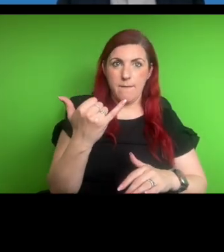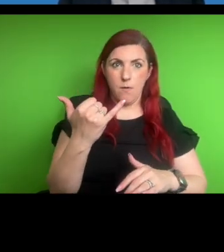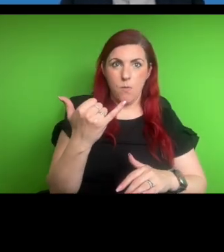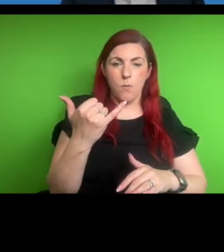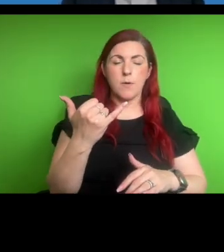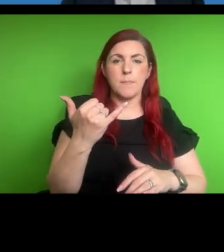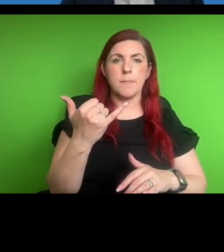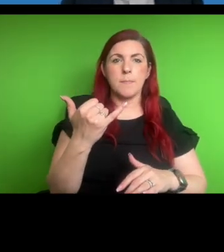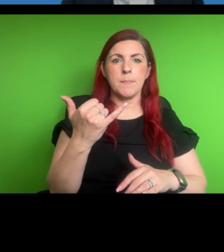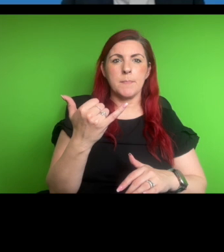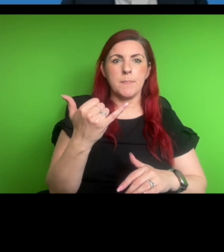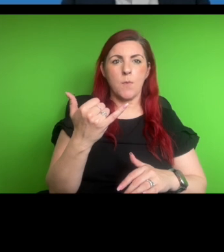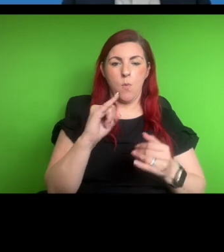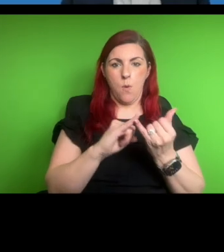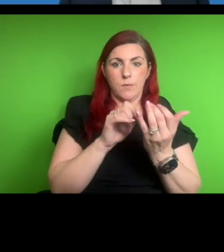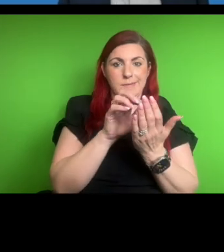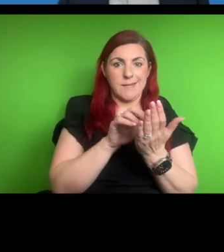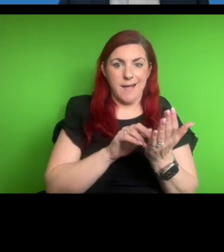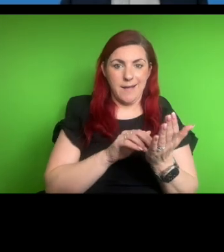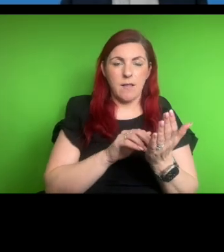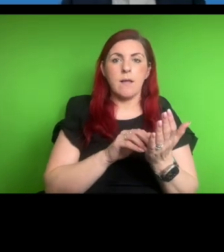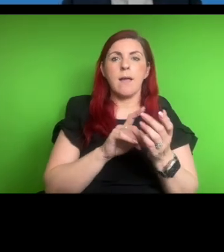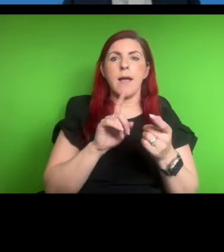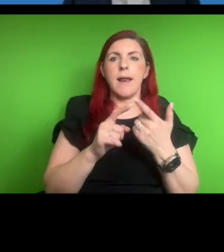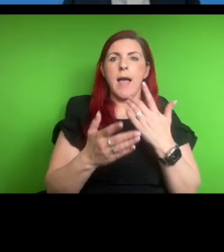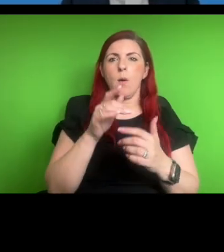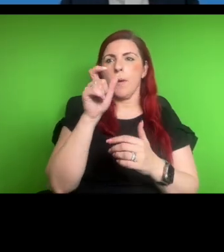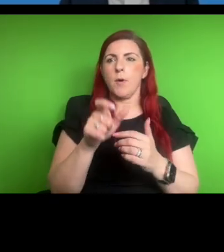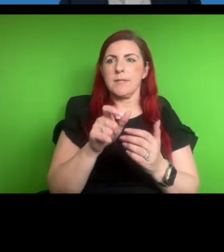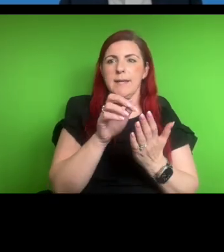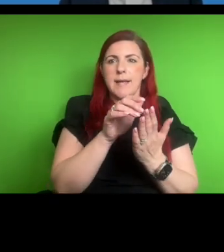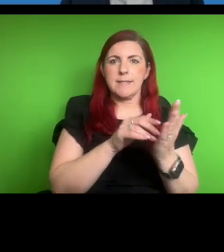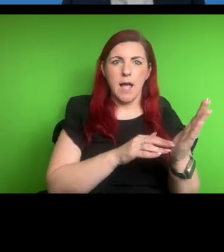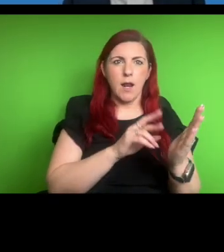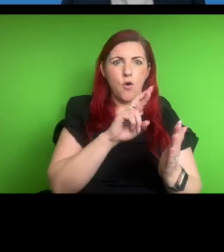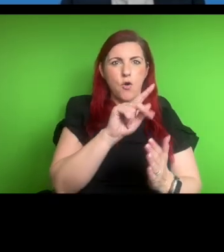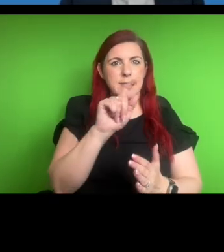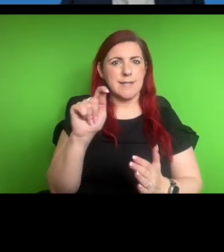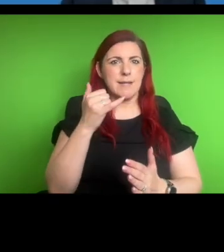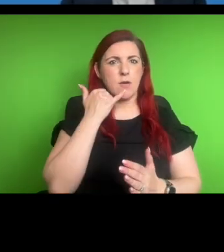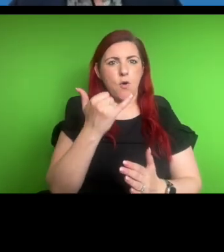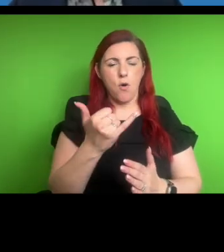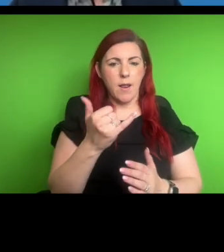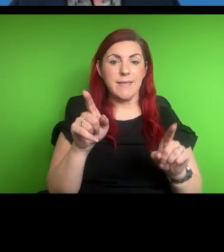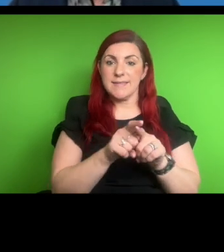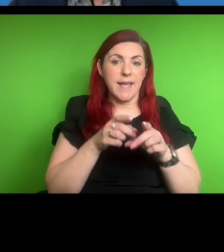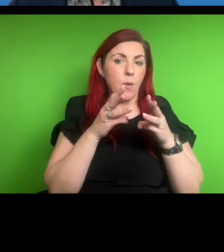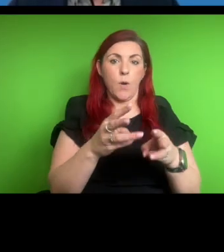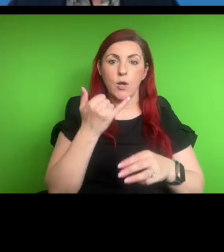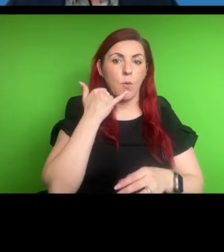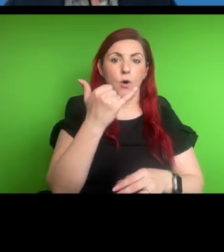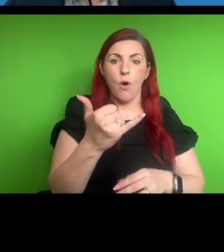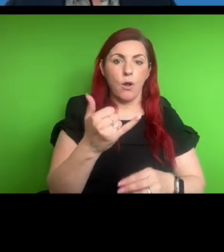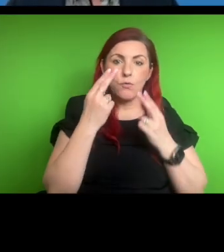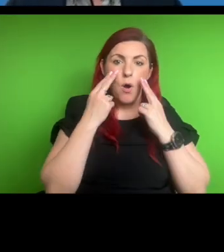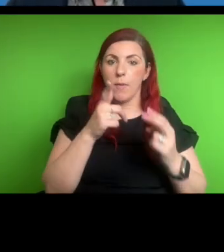and how someone is able to dial an RTT call in the same way as you would dial a voice call. And then their